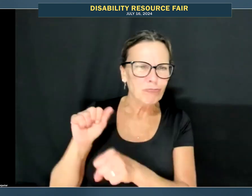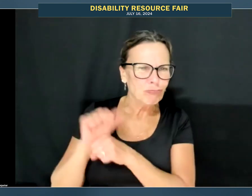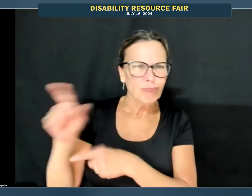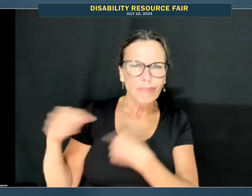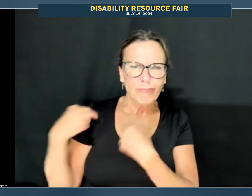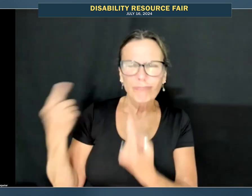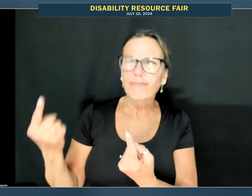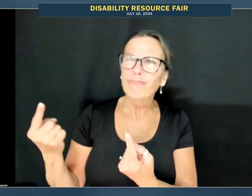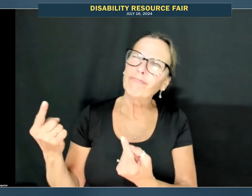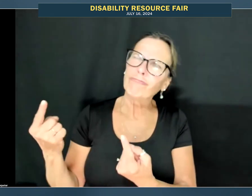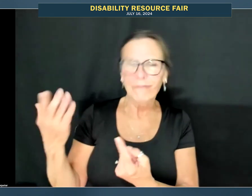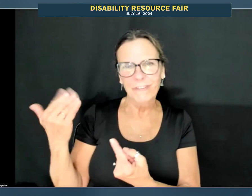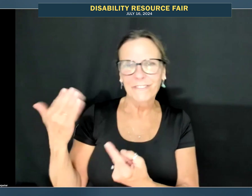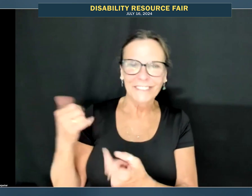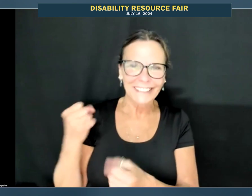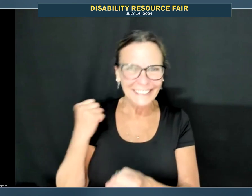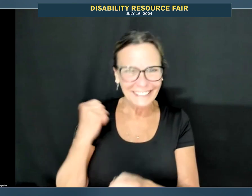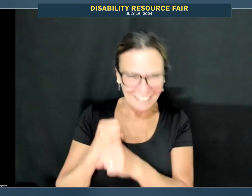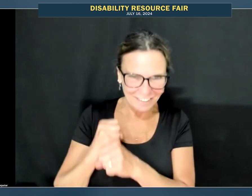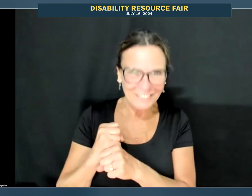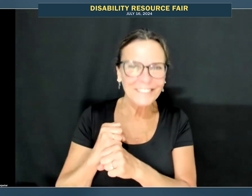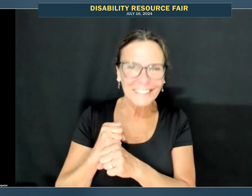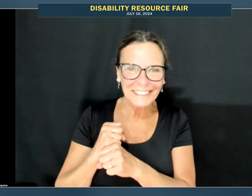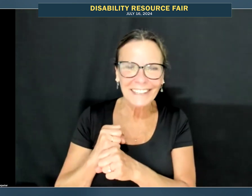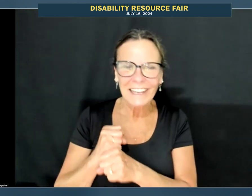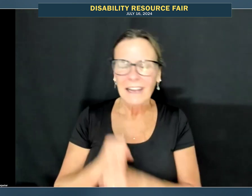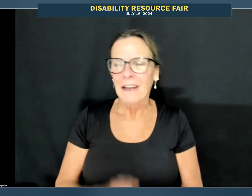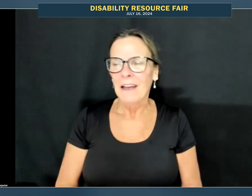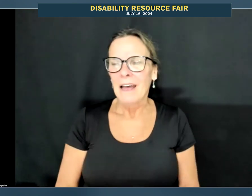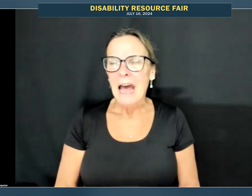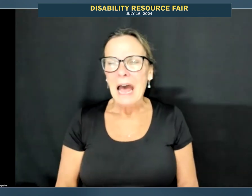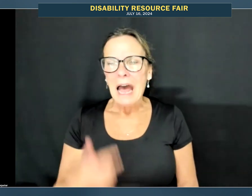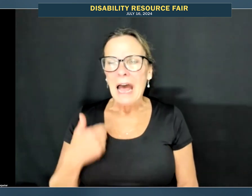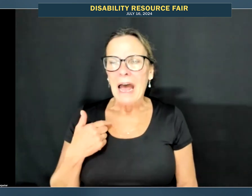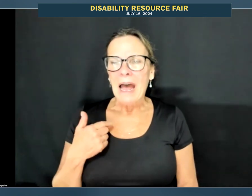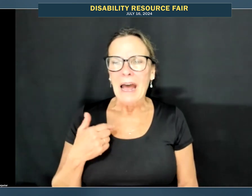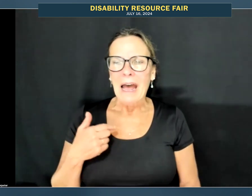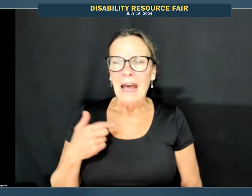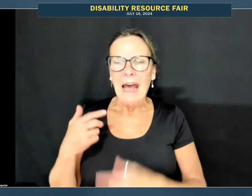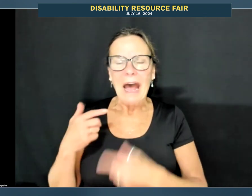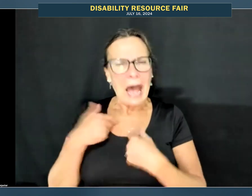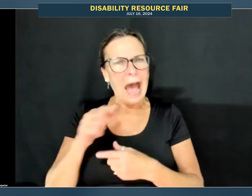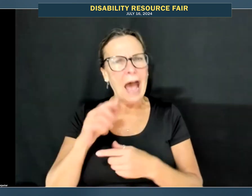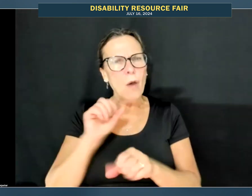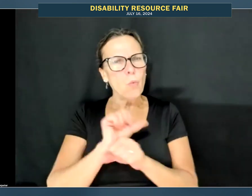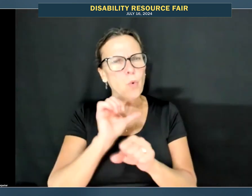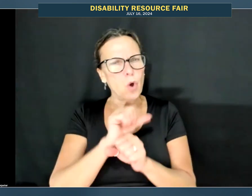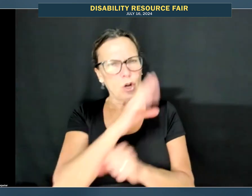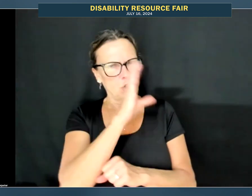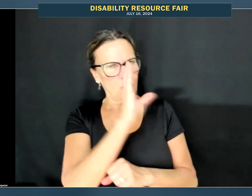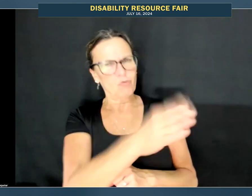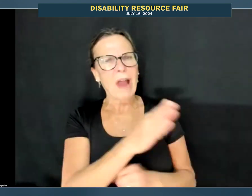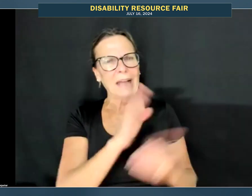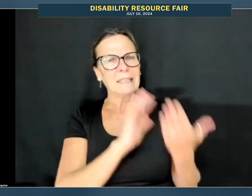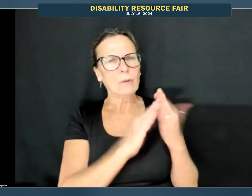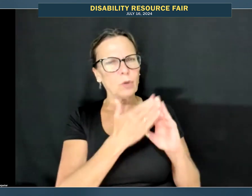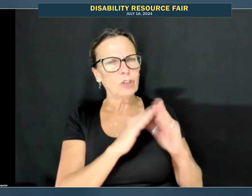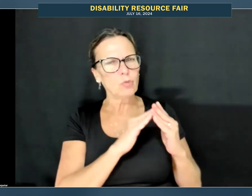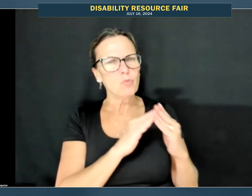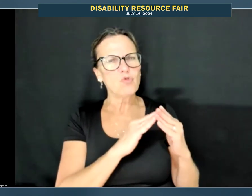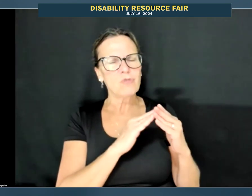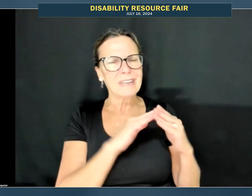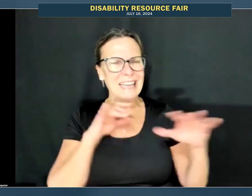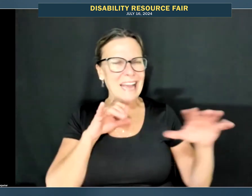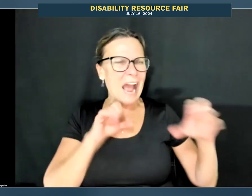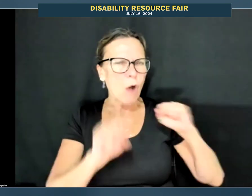the last 15 years. I work directly with community outreach.